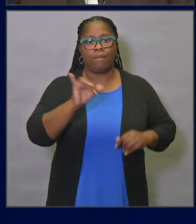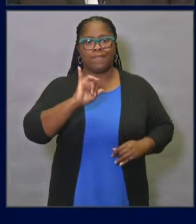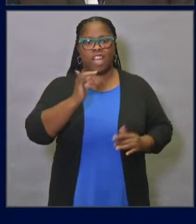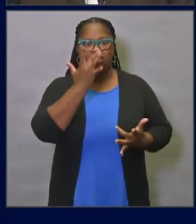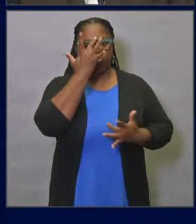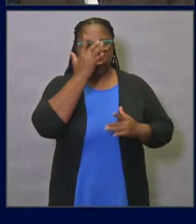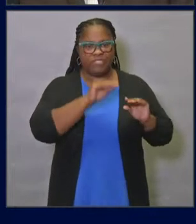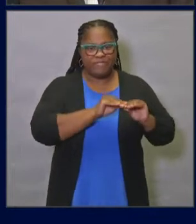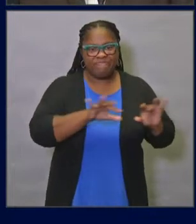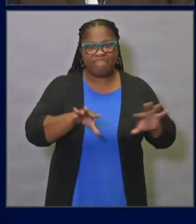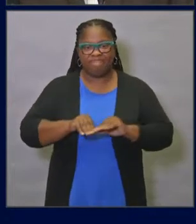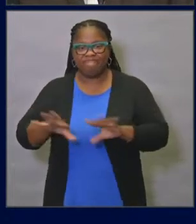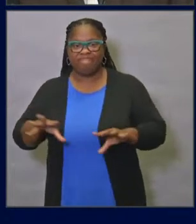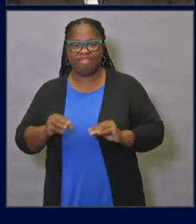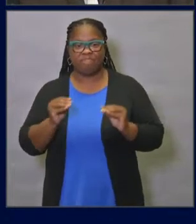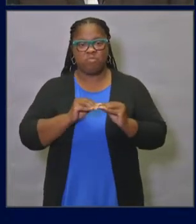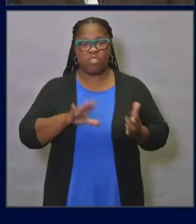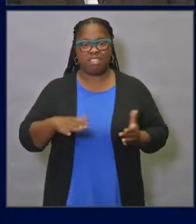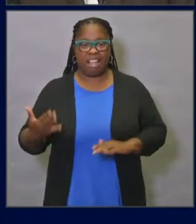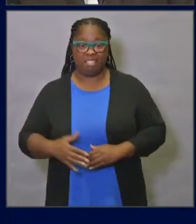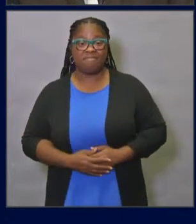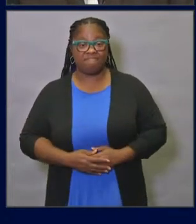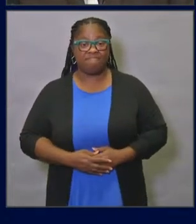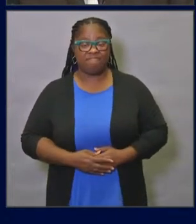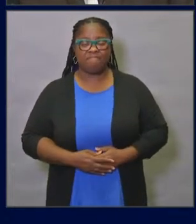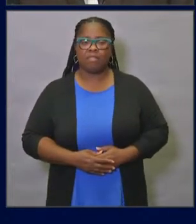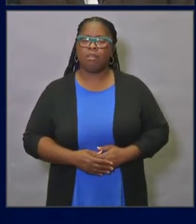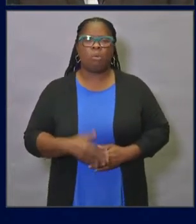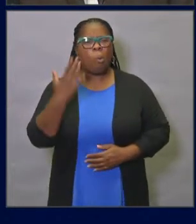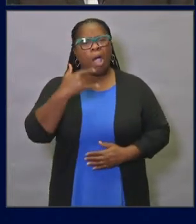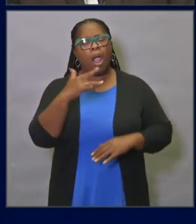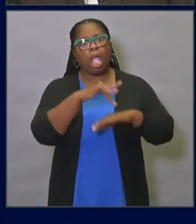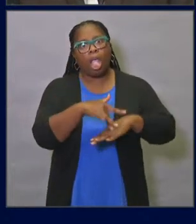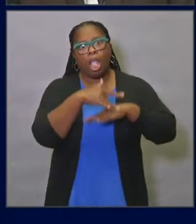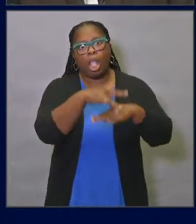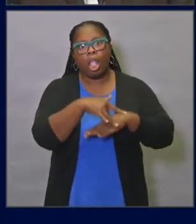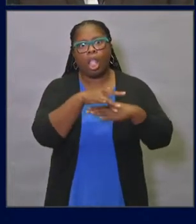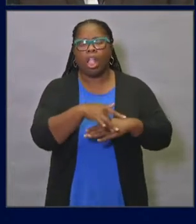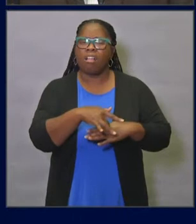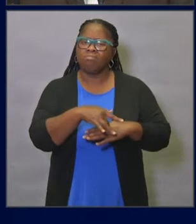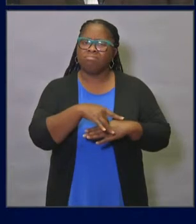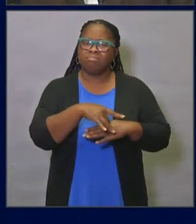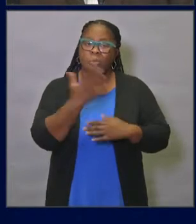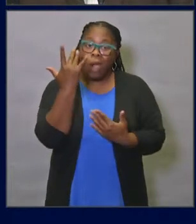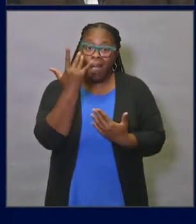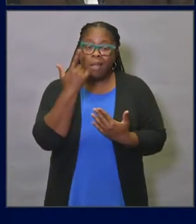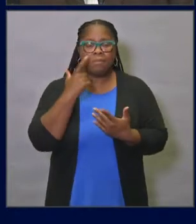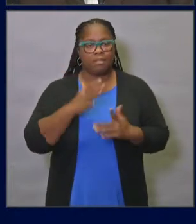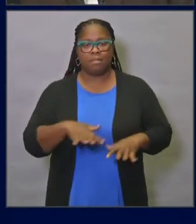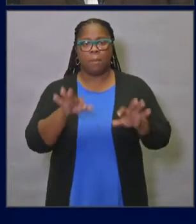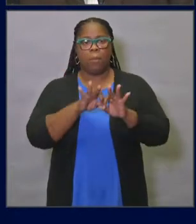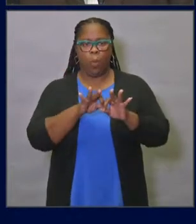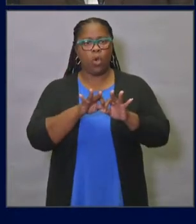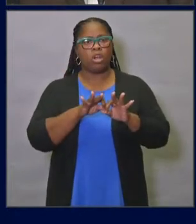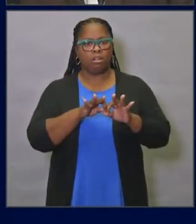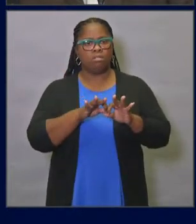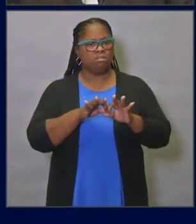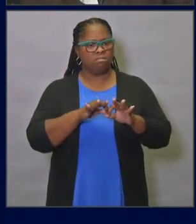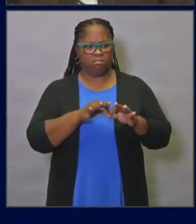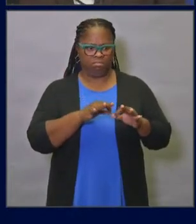continue to talk about this because the recovery journey won't be complete until we close the gaps, while at the same time improving health outcomes for